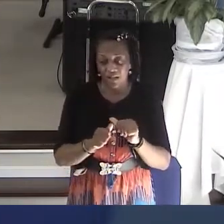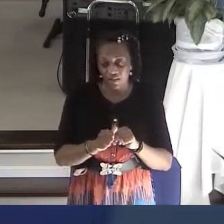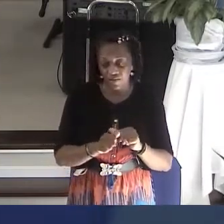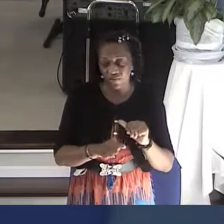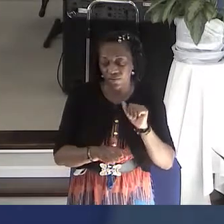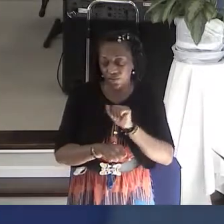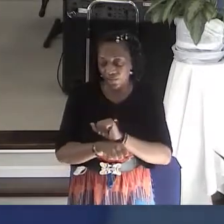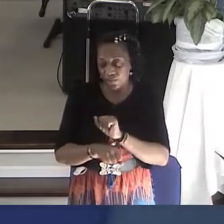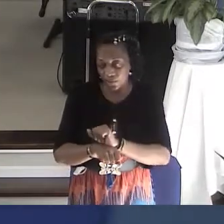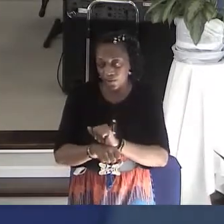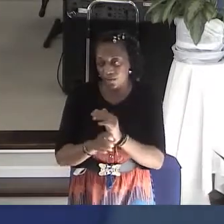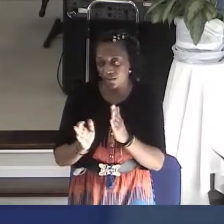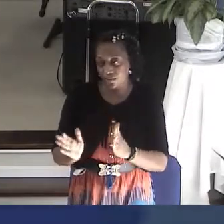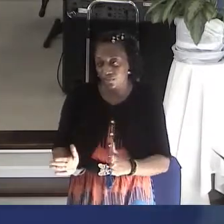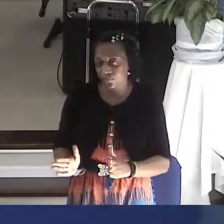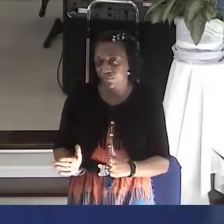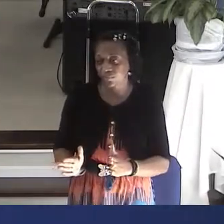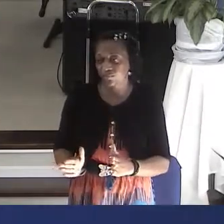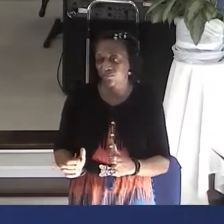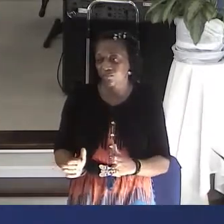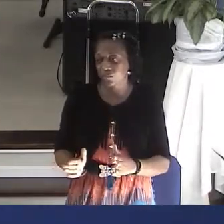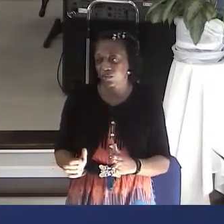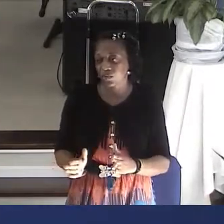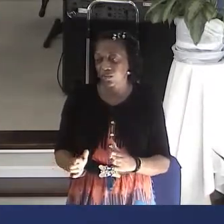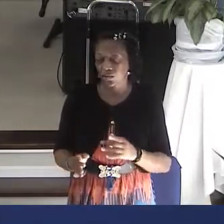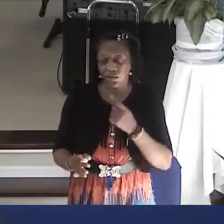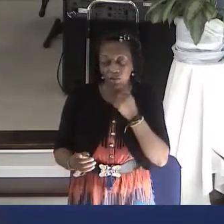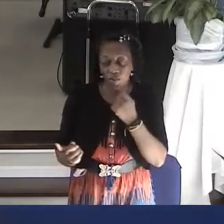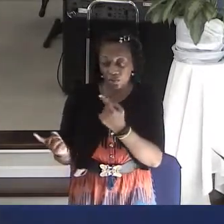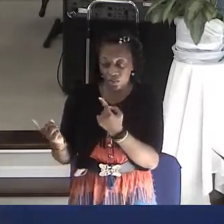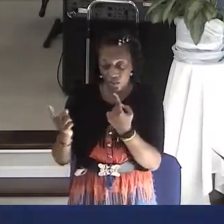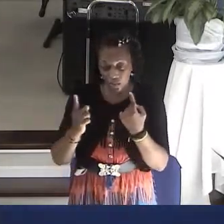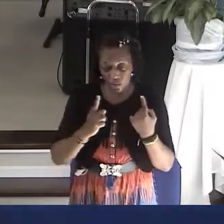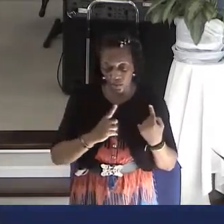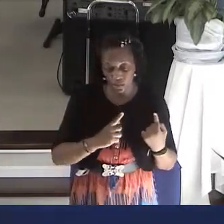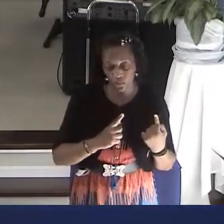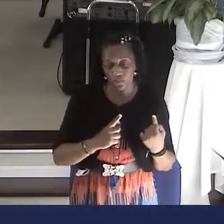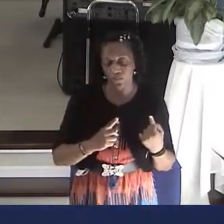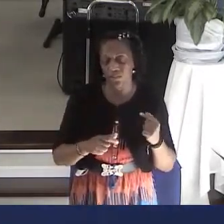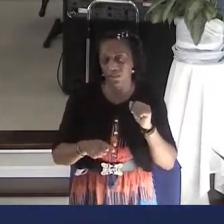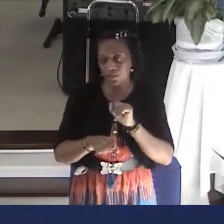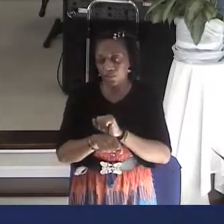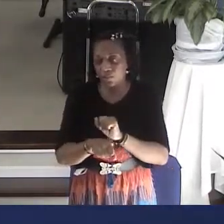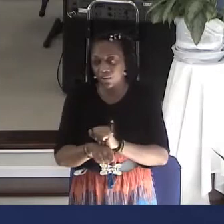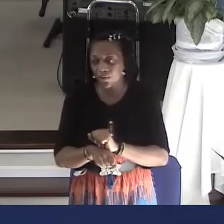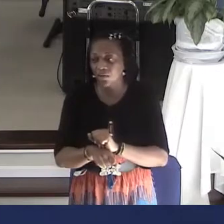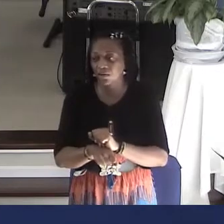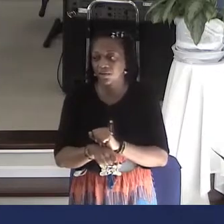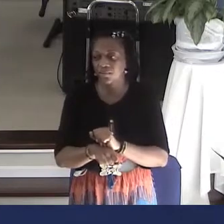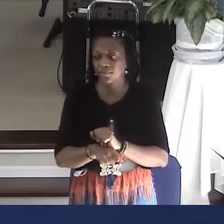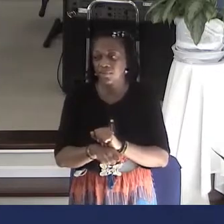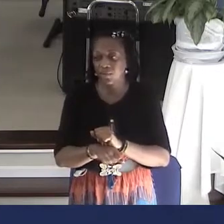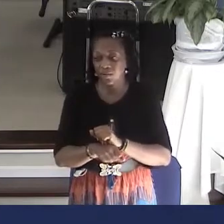on this plot of land, oh God. Build a fence all around